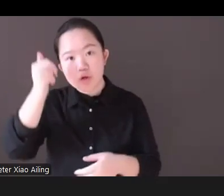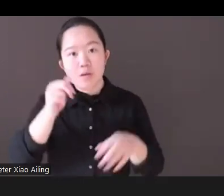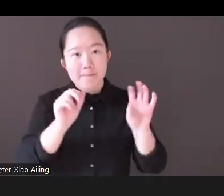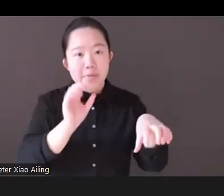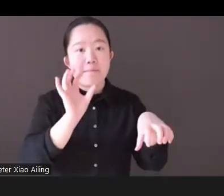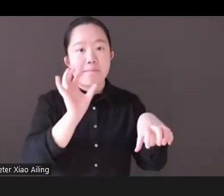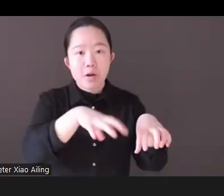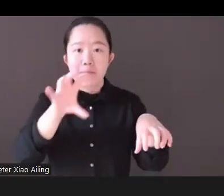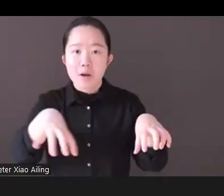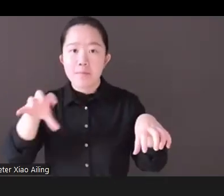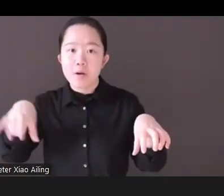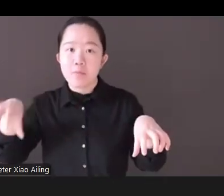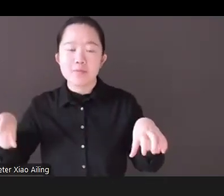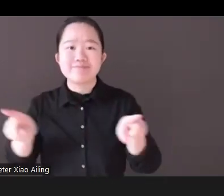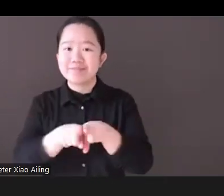institutions.